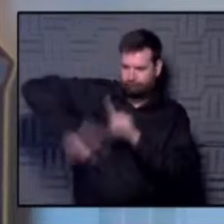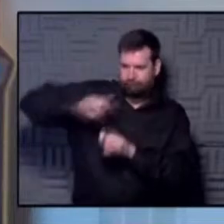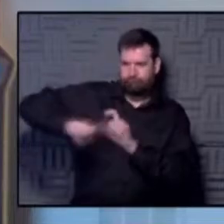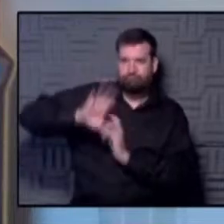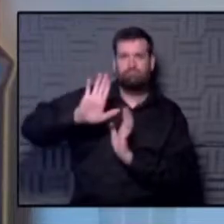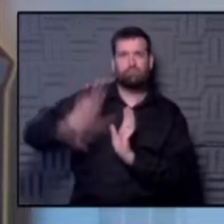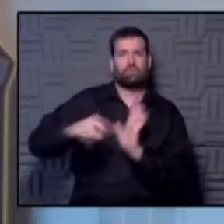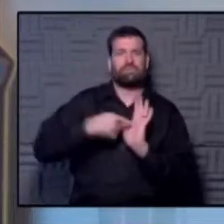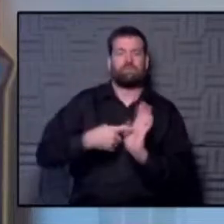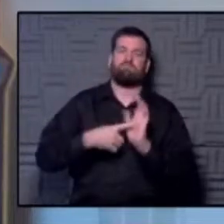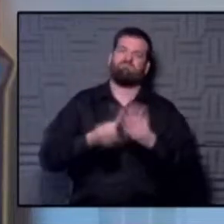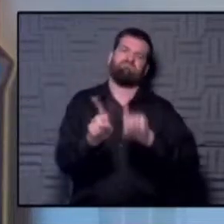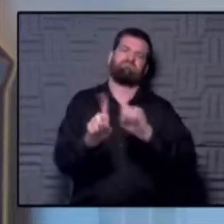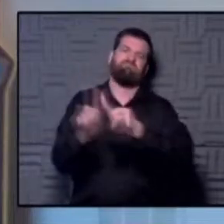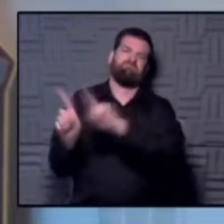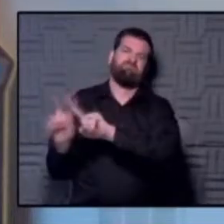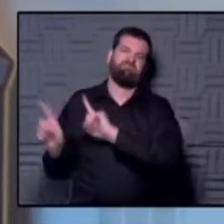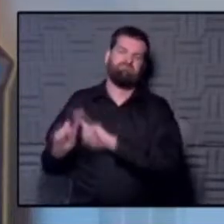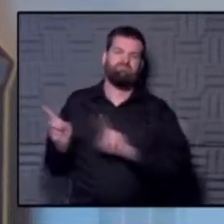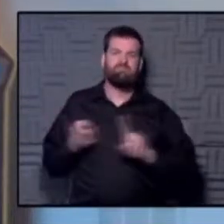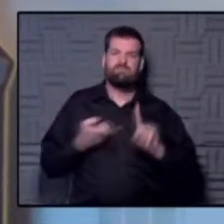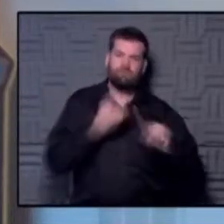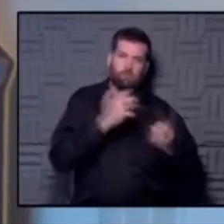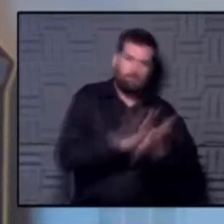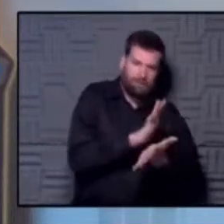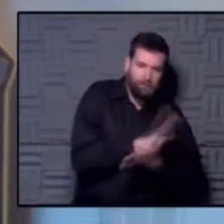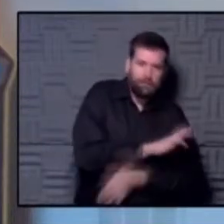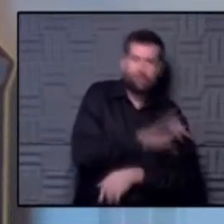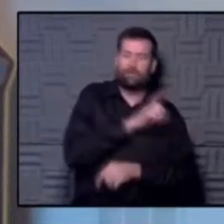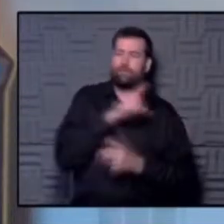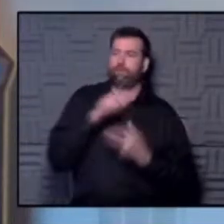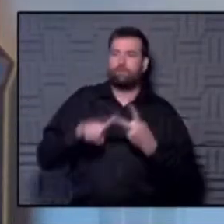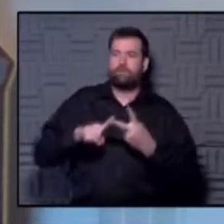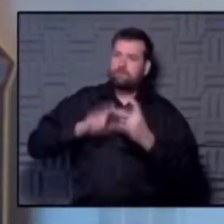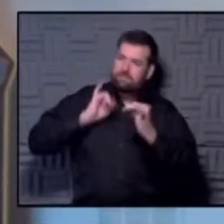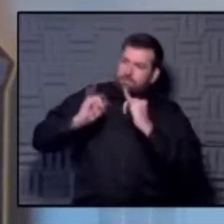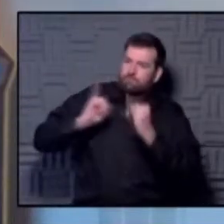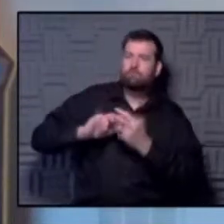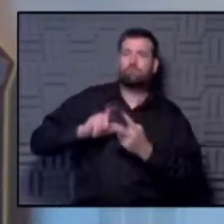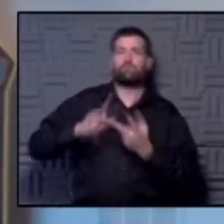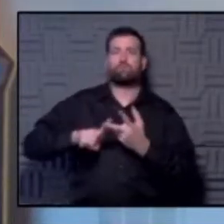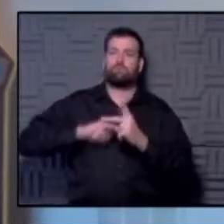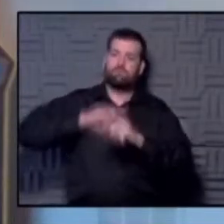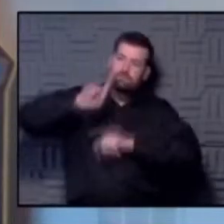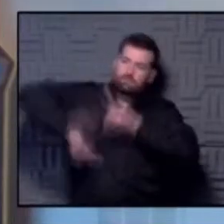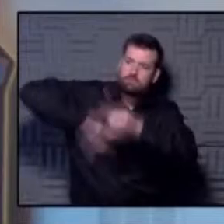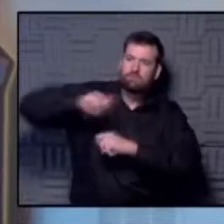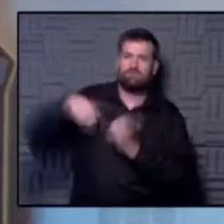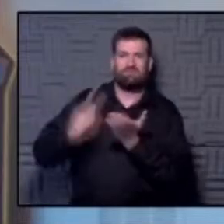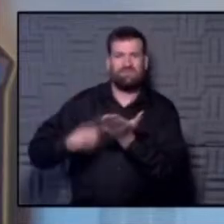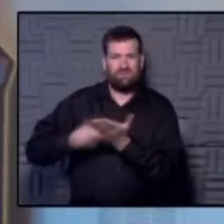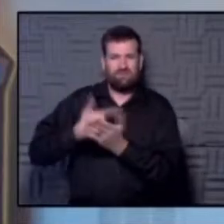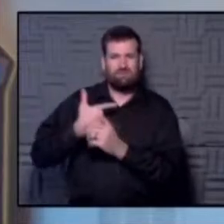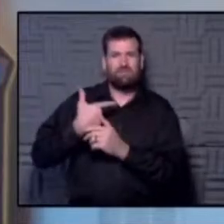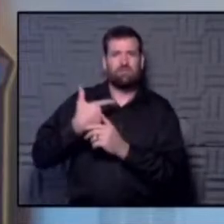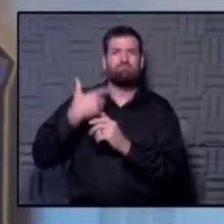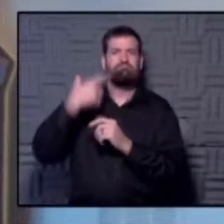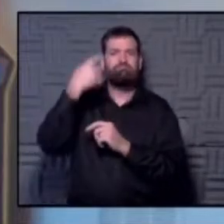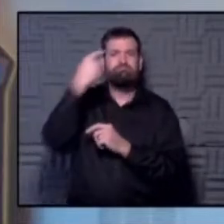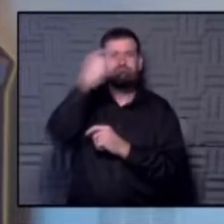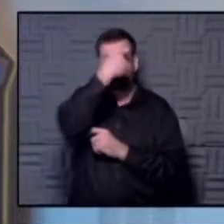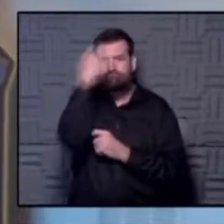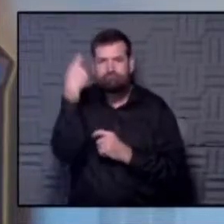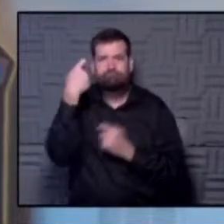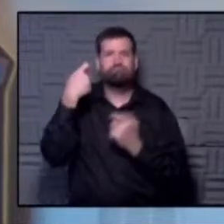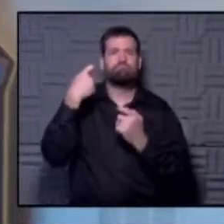they have many different ways of doing it, from a paper survey to a verbal interview. Sometimes there's a temperature check involved. And,